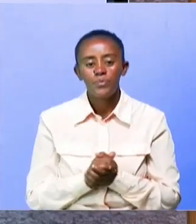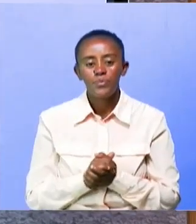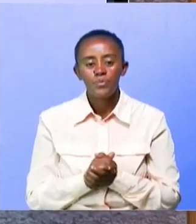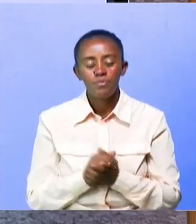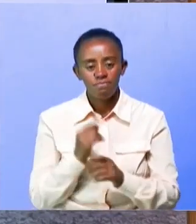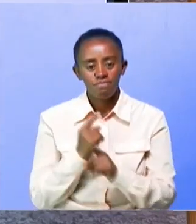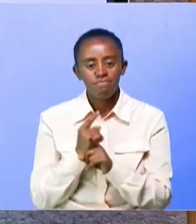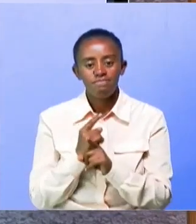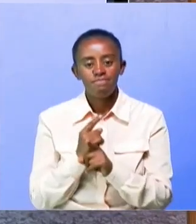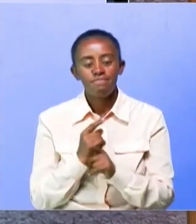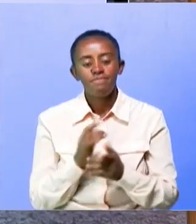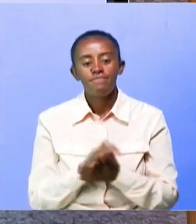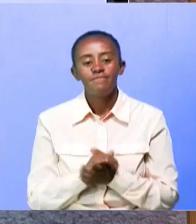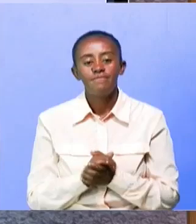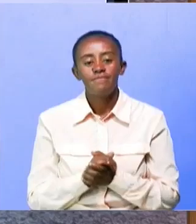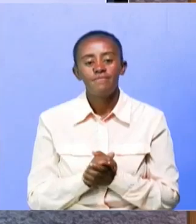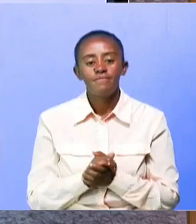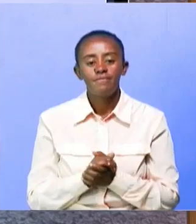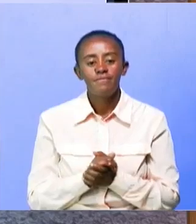Right.